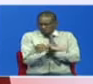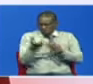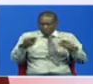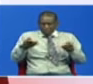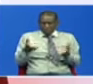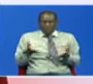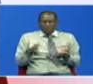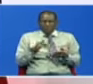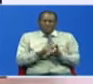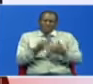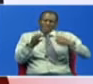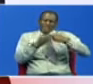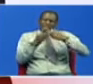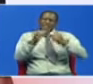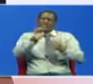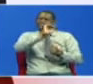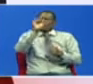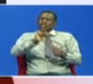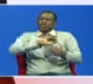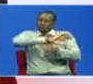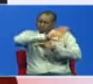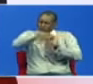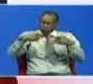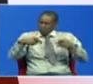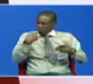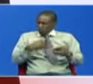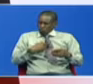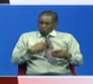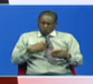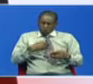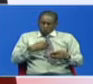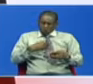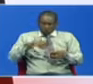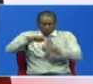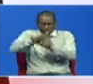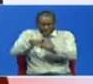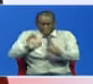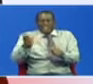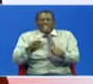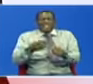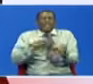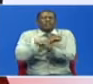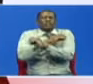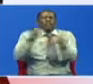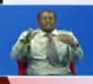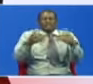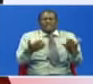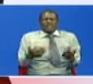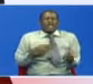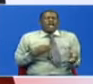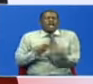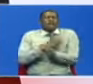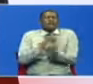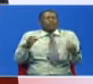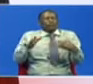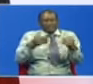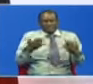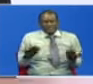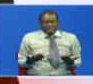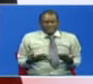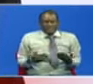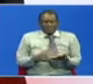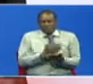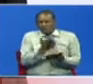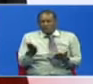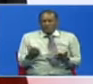that 88% of our people are asymptomatic. They don't develop any symptoms throughout the span